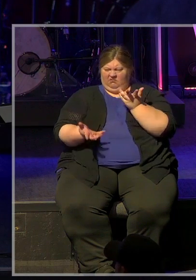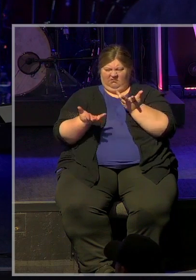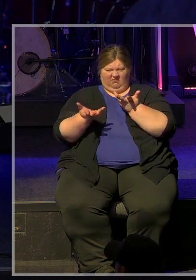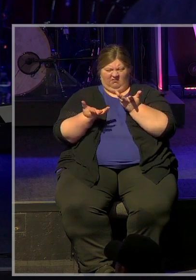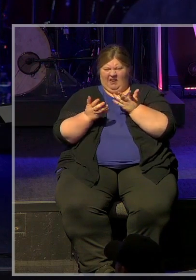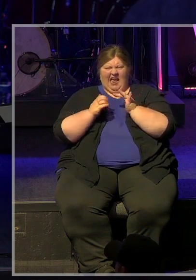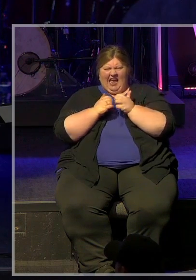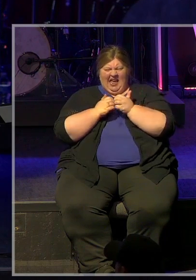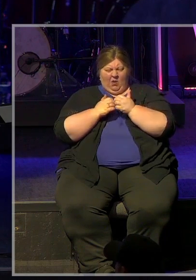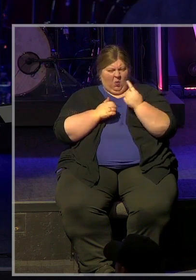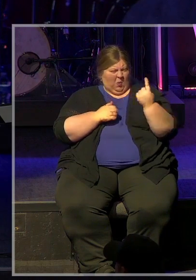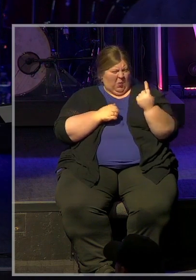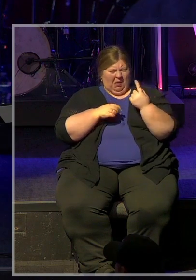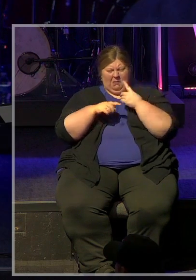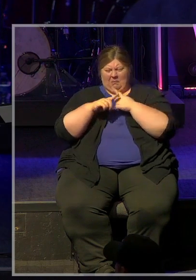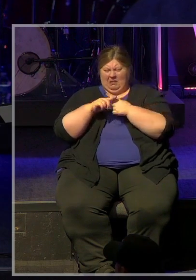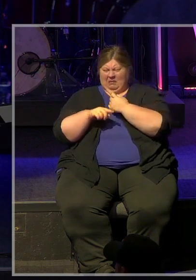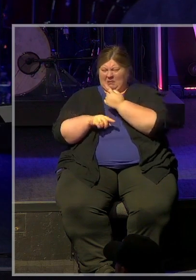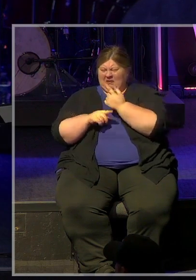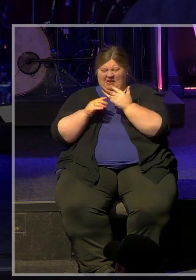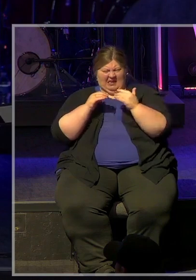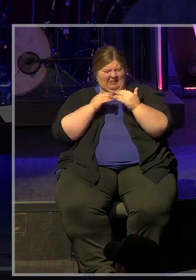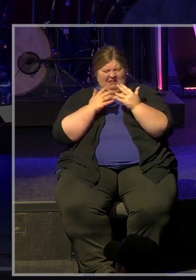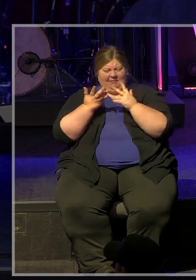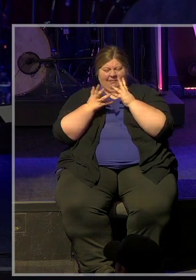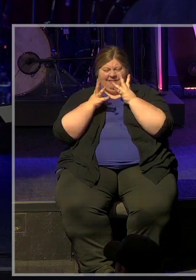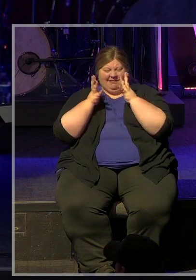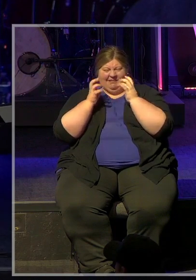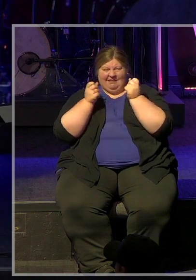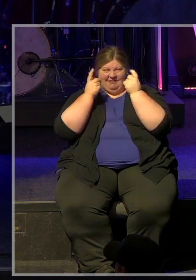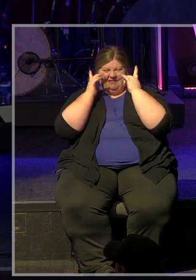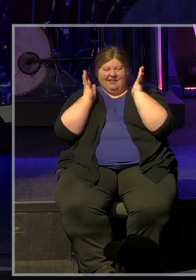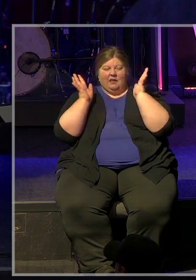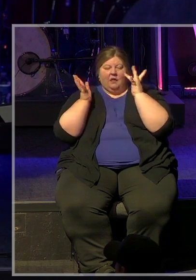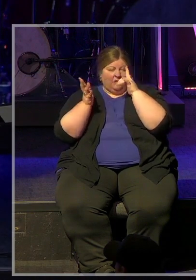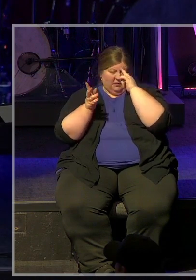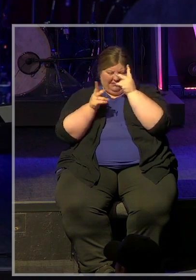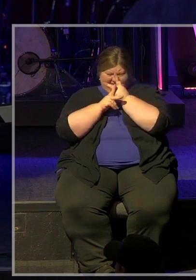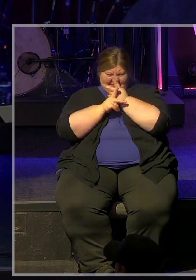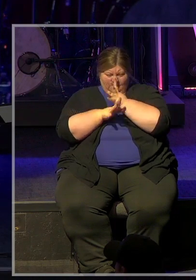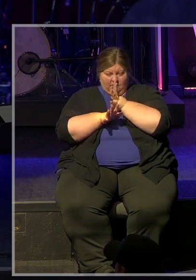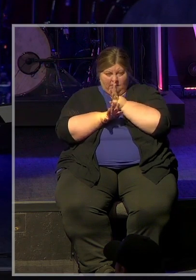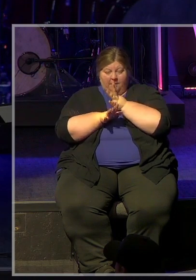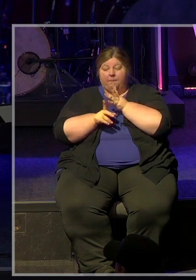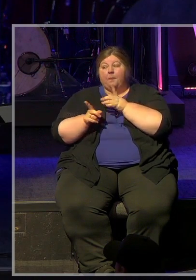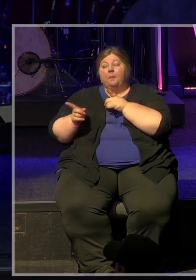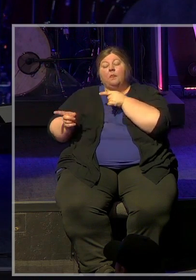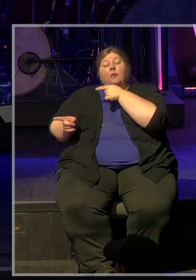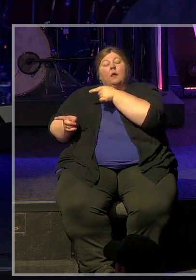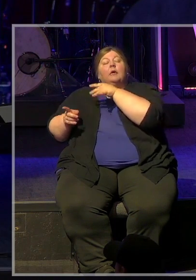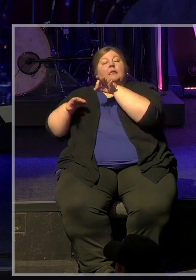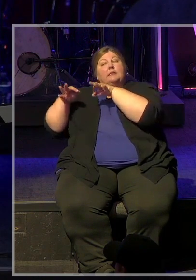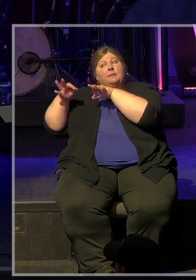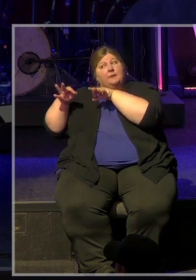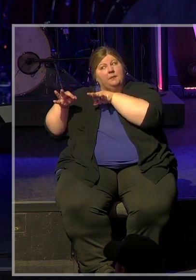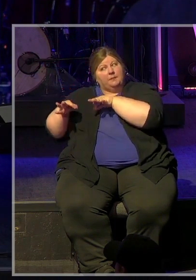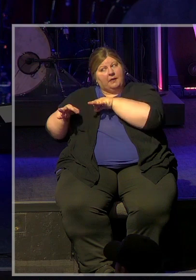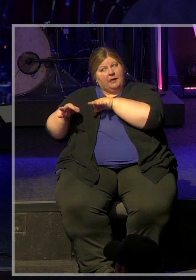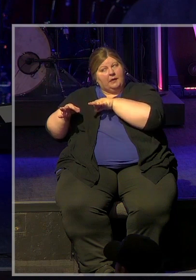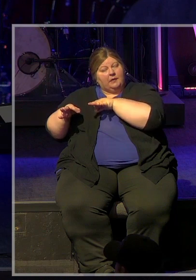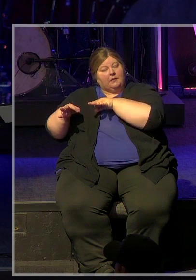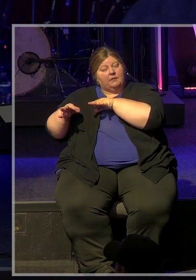how does 1 + 1 equal? That doesn't, I don't understand. It doesn't compute. But he breaks it down and he says, but I'm talking